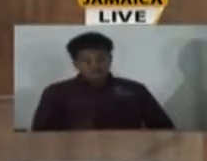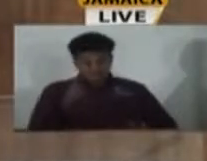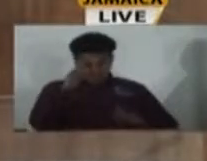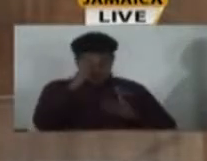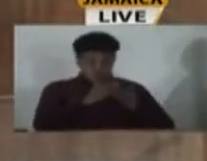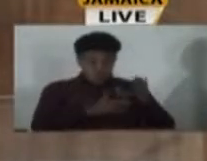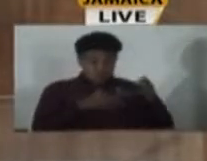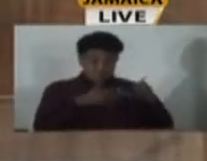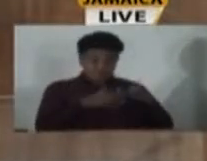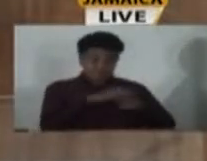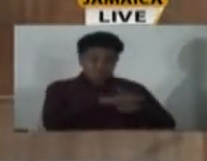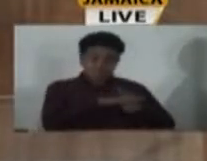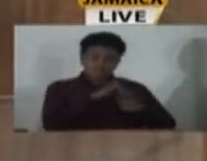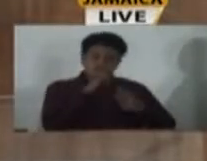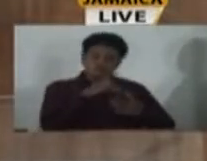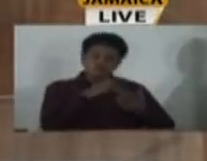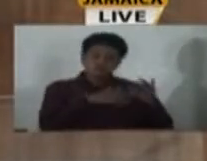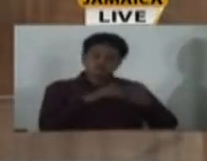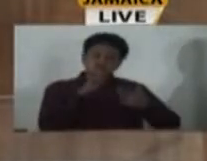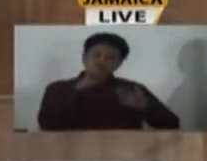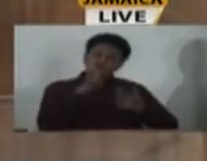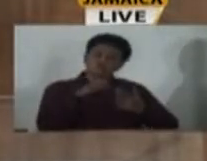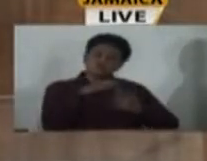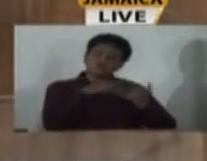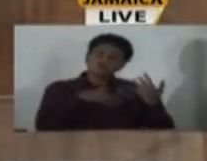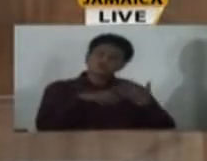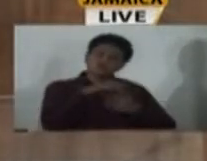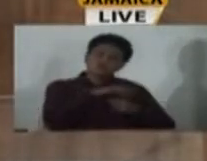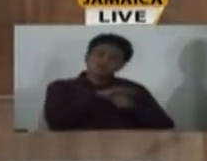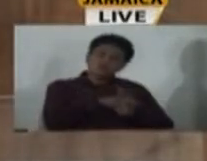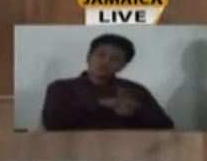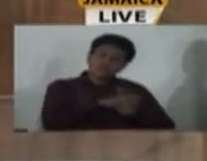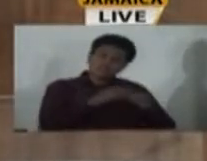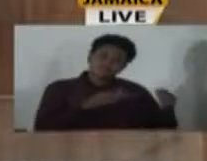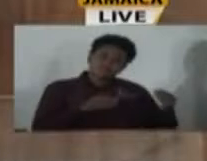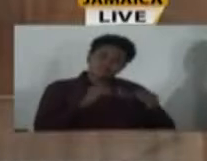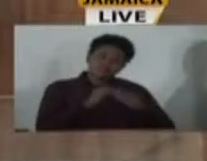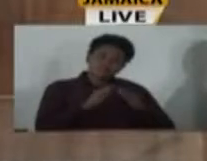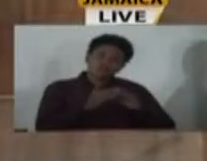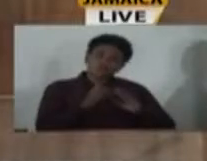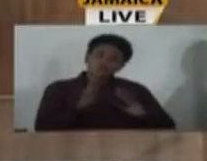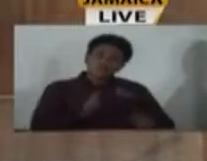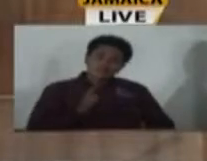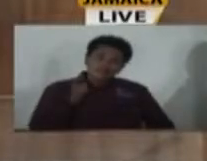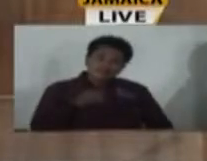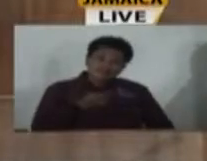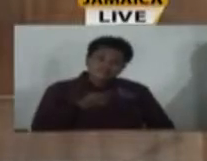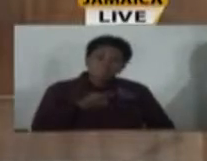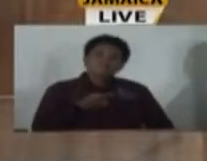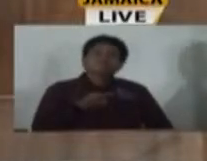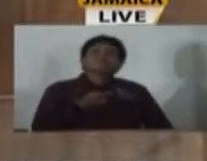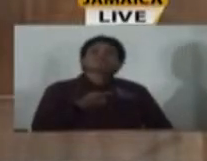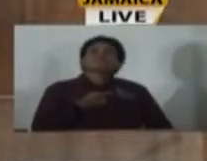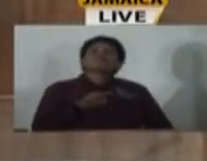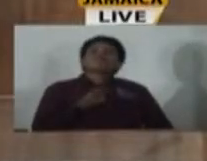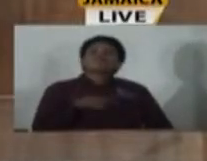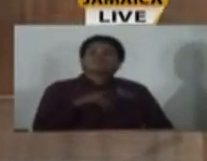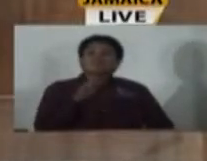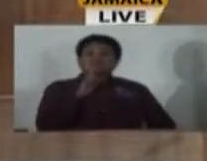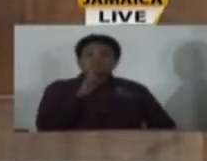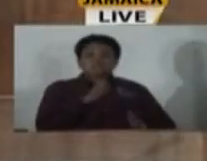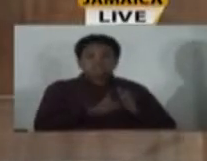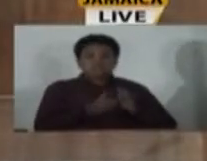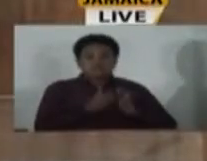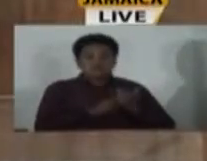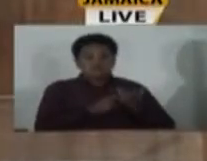society, there are real social pressures at play in the communities in which they live, and they find it difficult